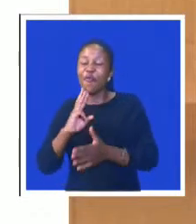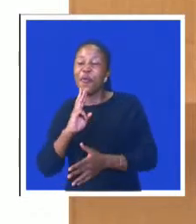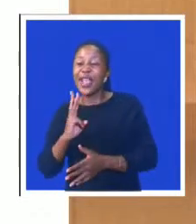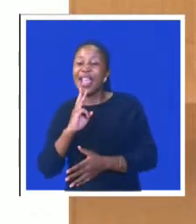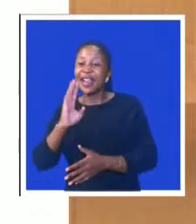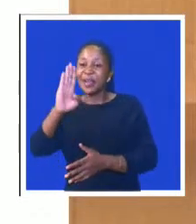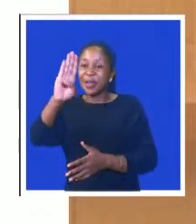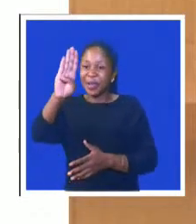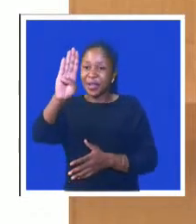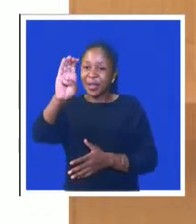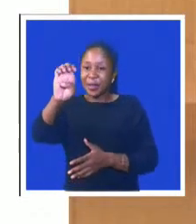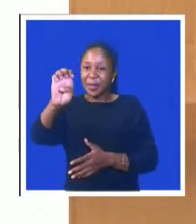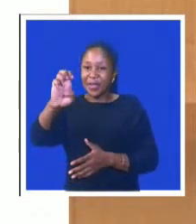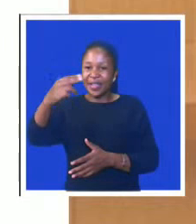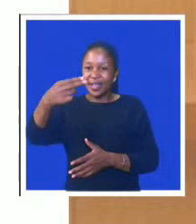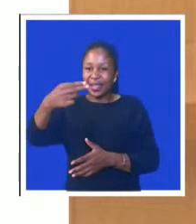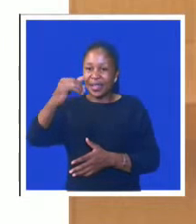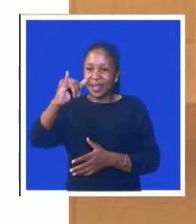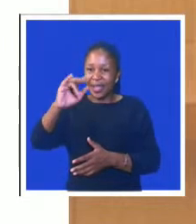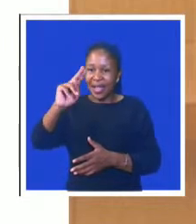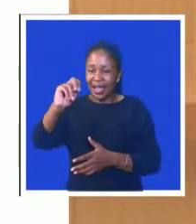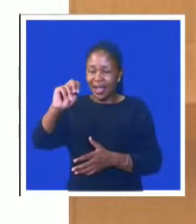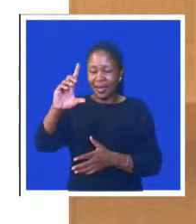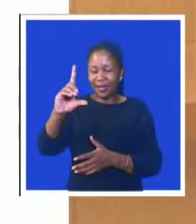behind is